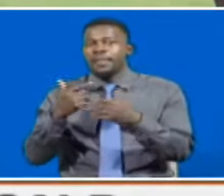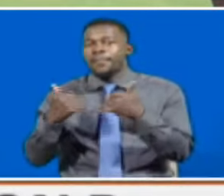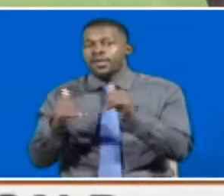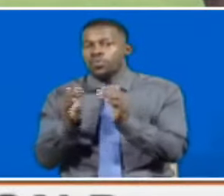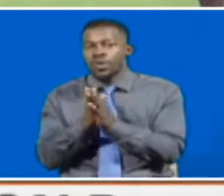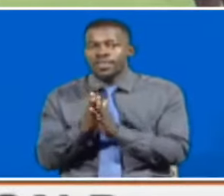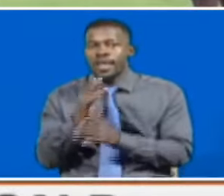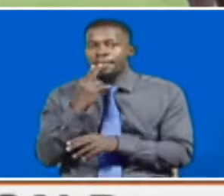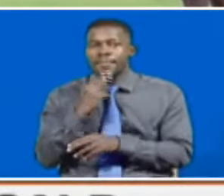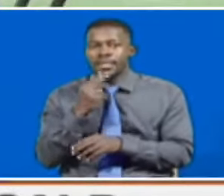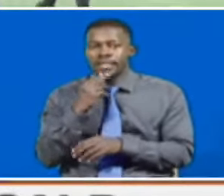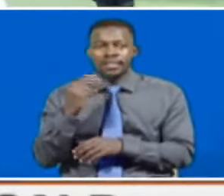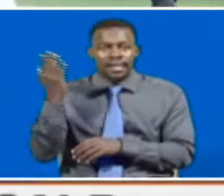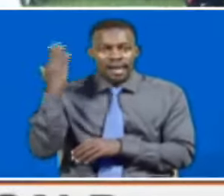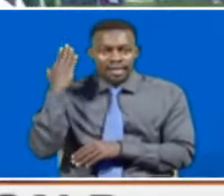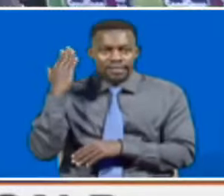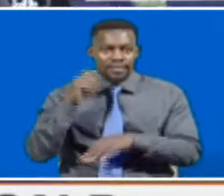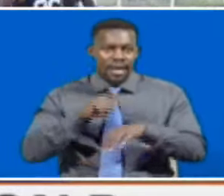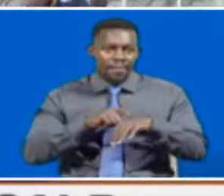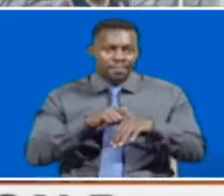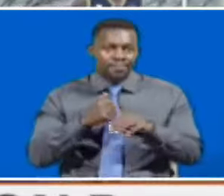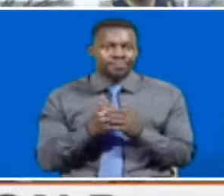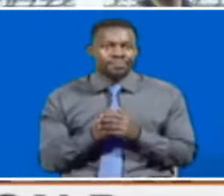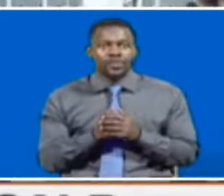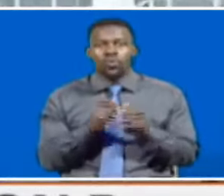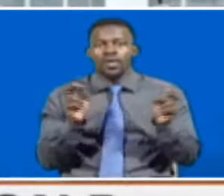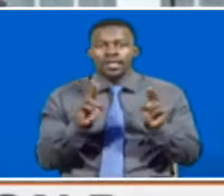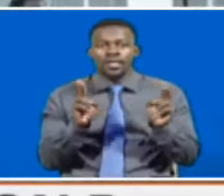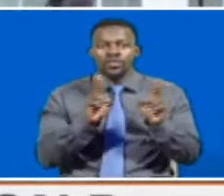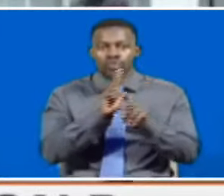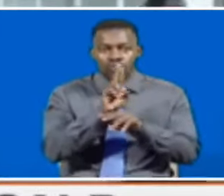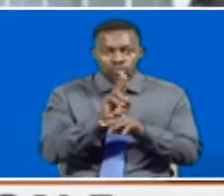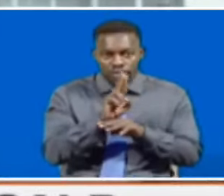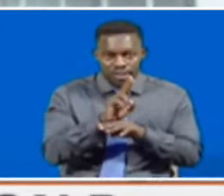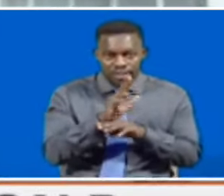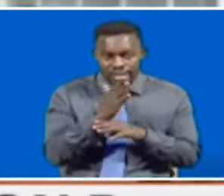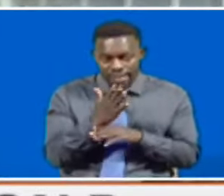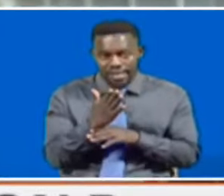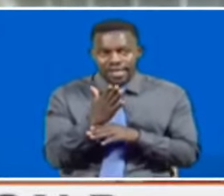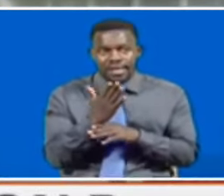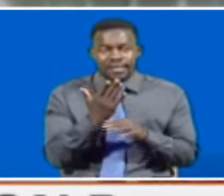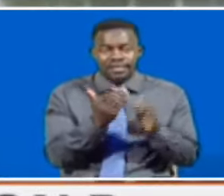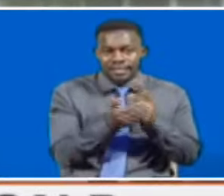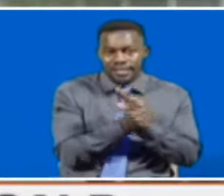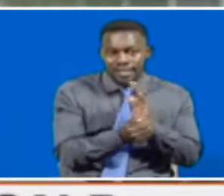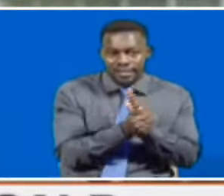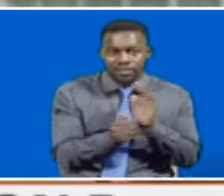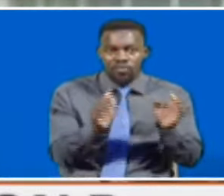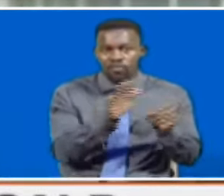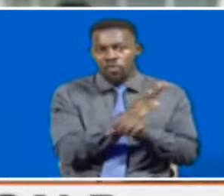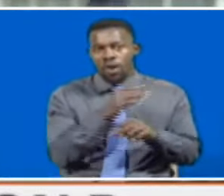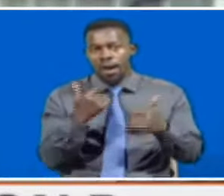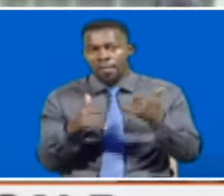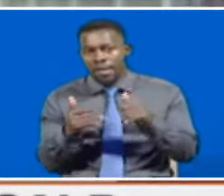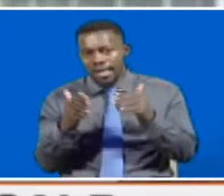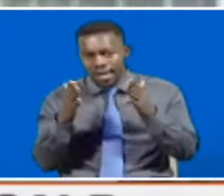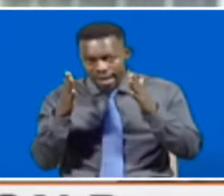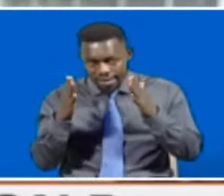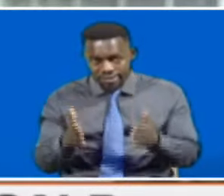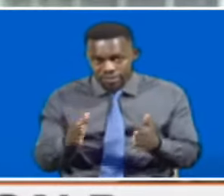semi-finals last season. Tutatumia zaidi wachezaji ambao wamekuwa na uzoefu wa kucheza katika michuano